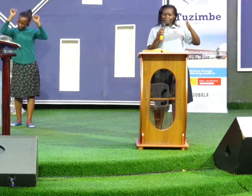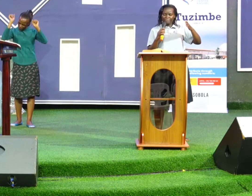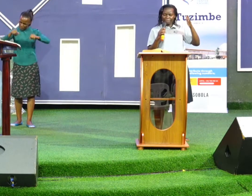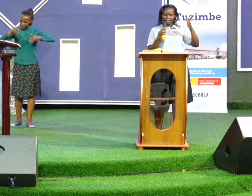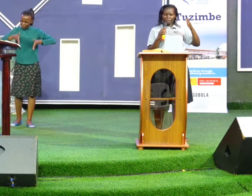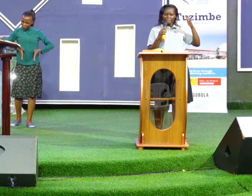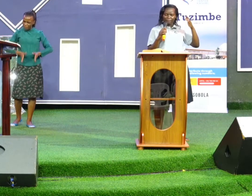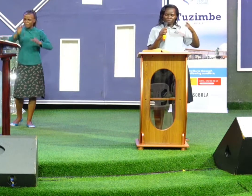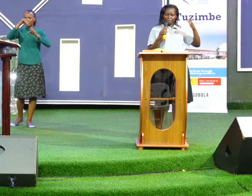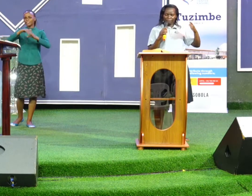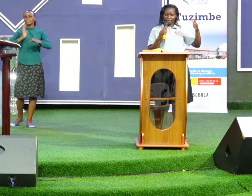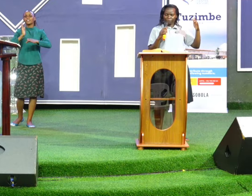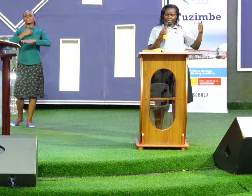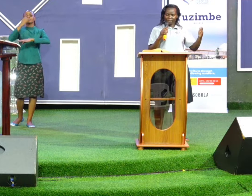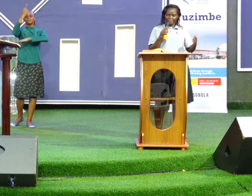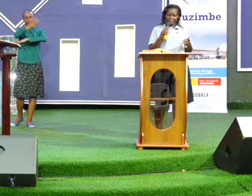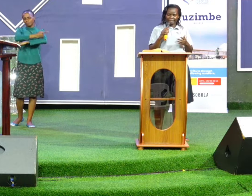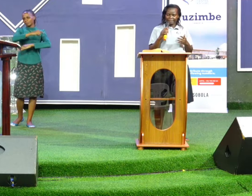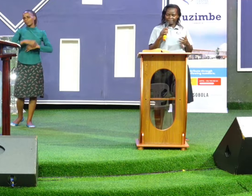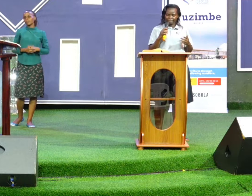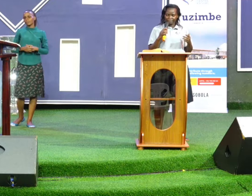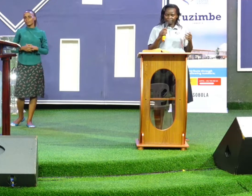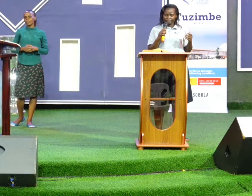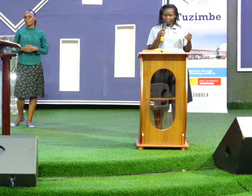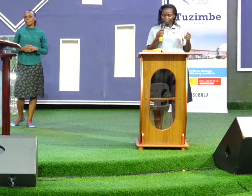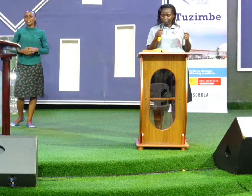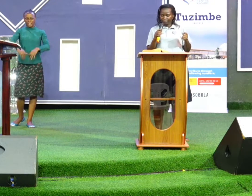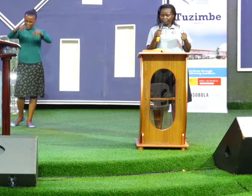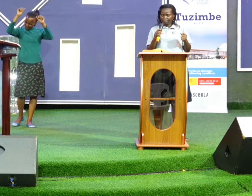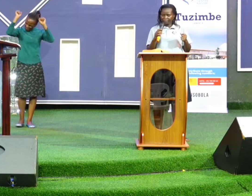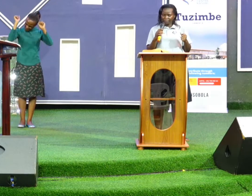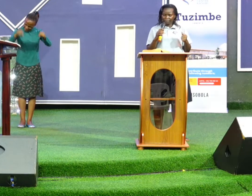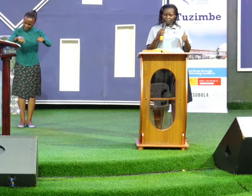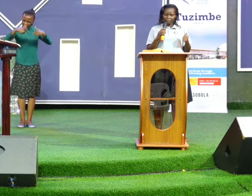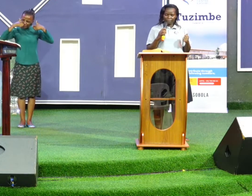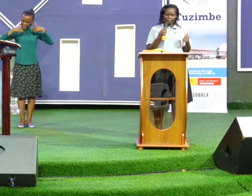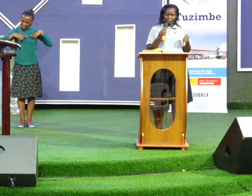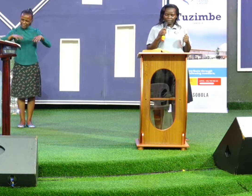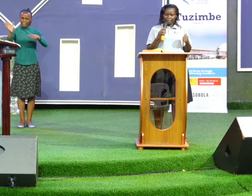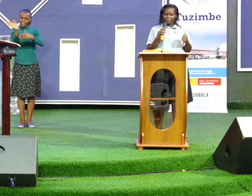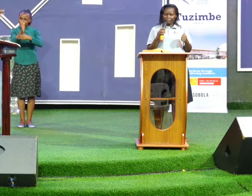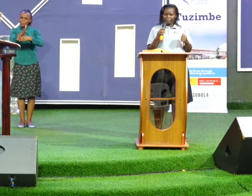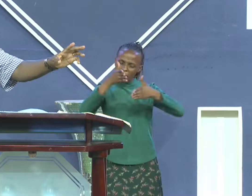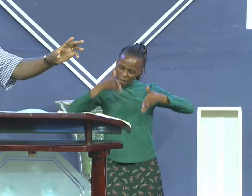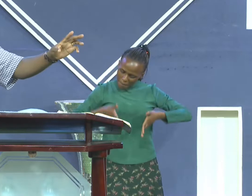may birth the things we are supposed to give birth to in our days. Yes, that